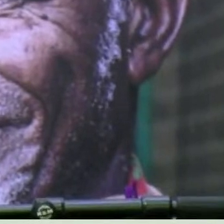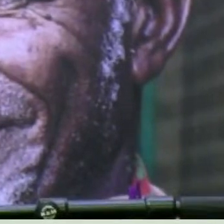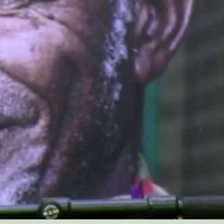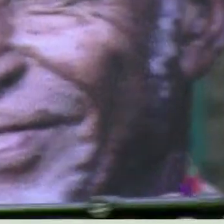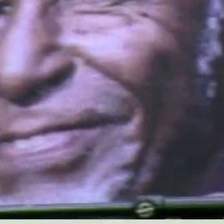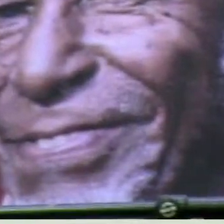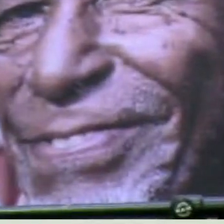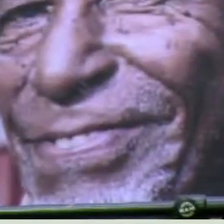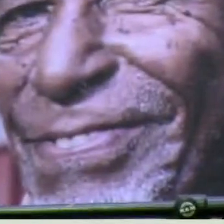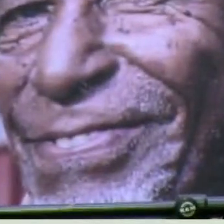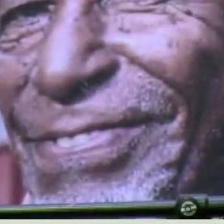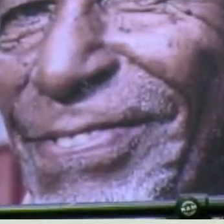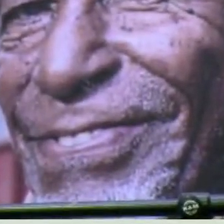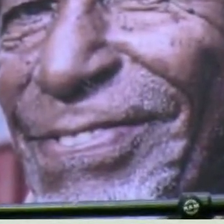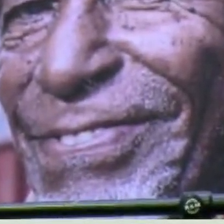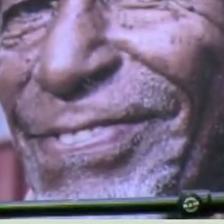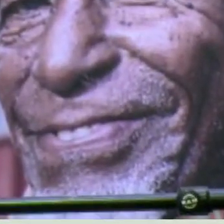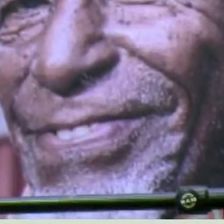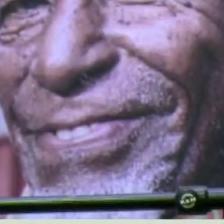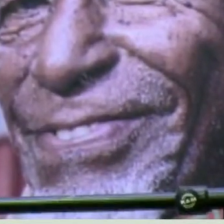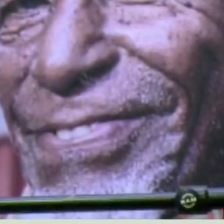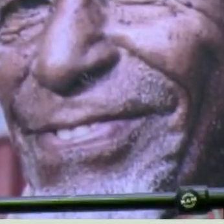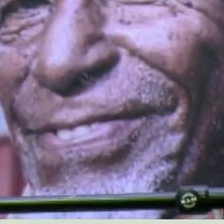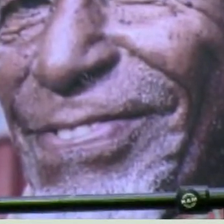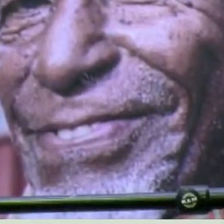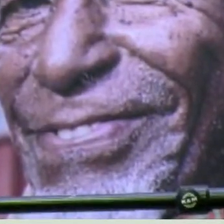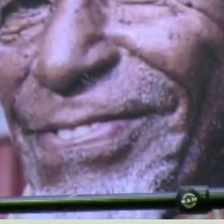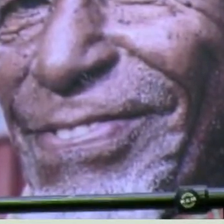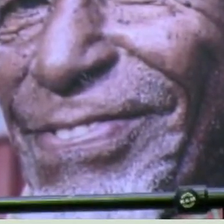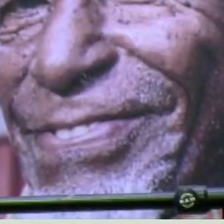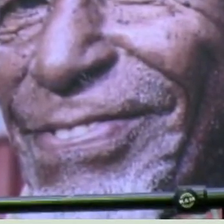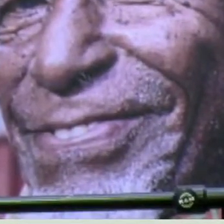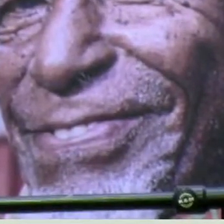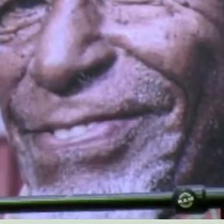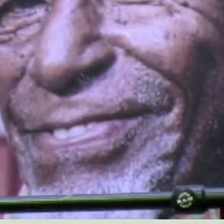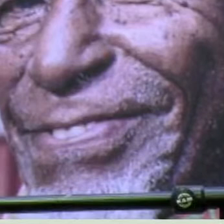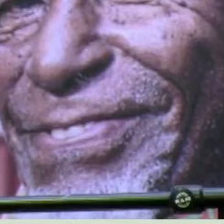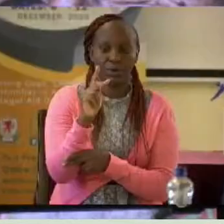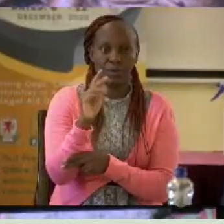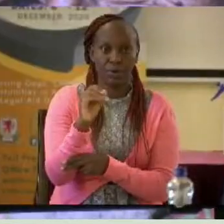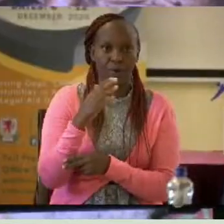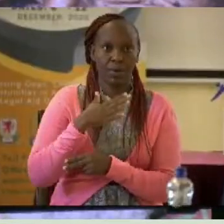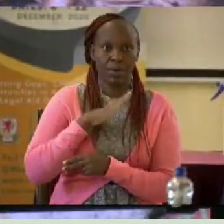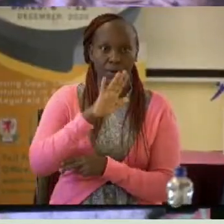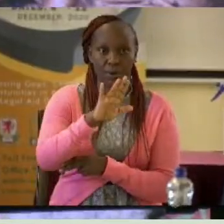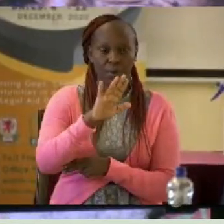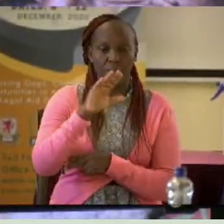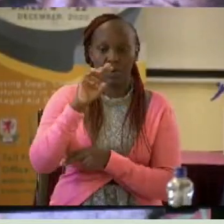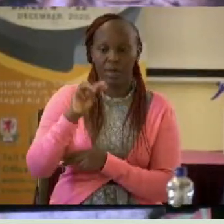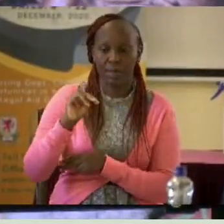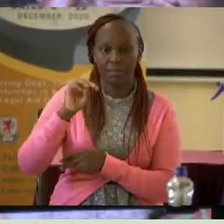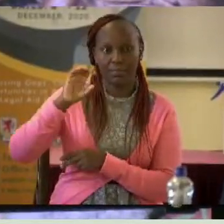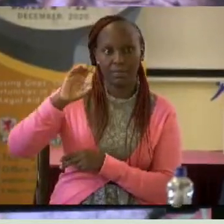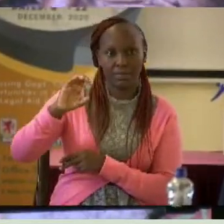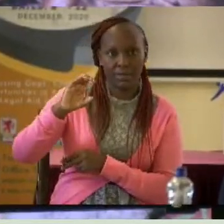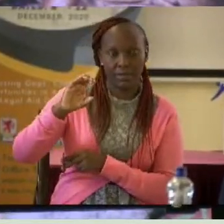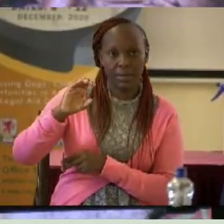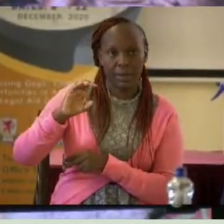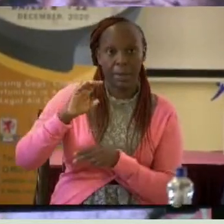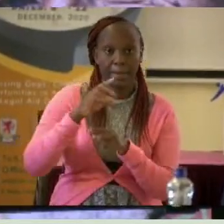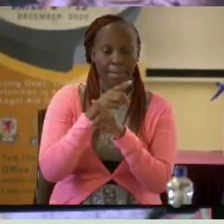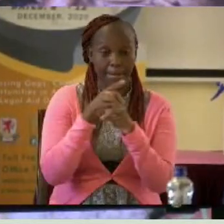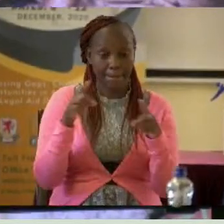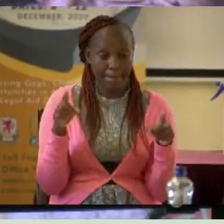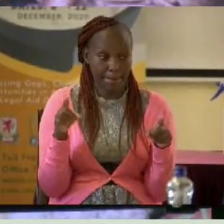Amkeni wa Kenya. My name is Kioko Wakivandi. I'll be your Master of Ceremony. But